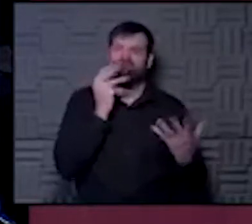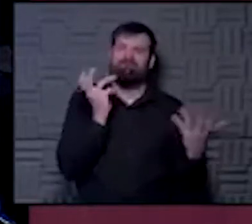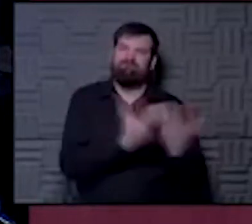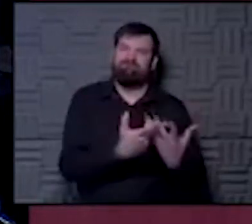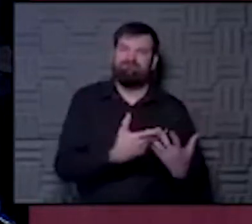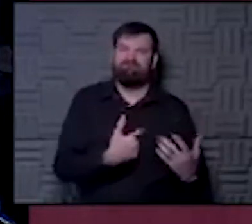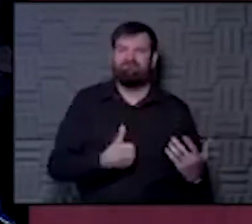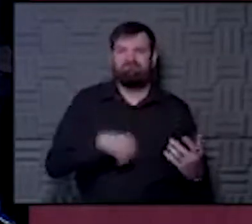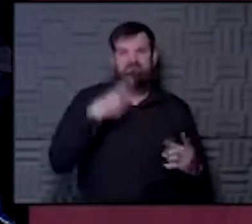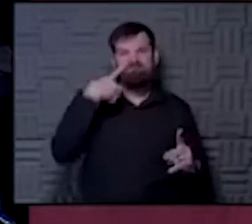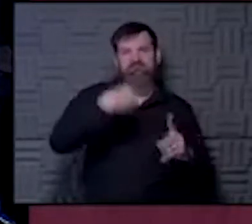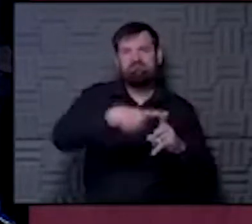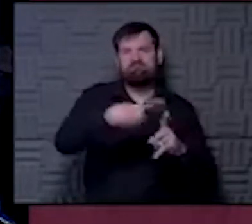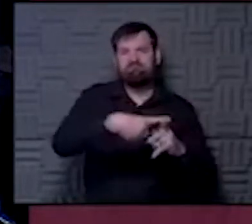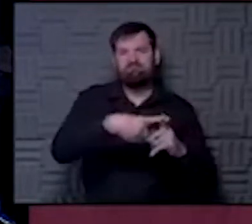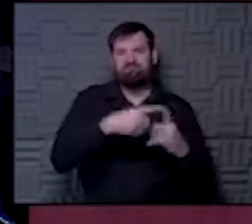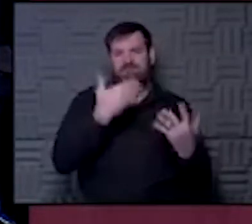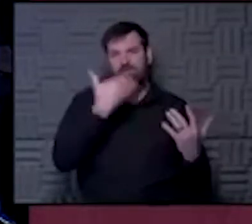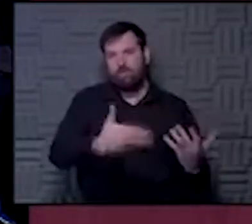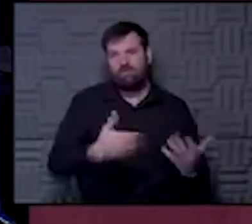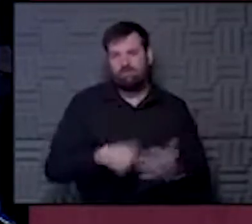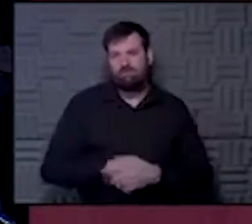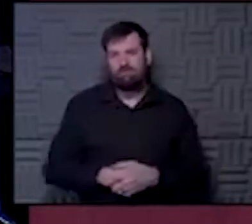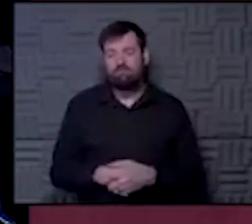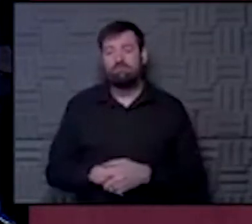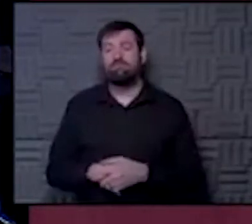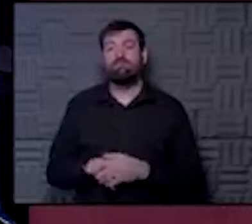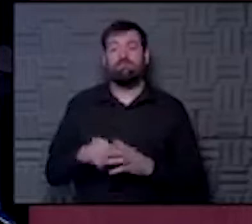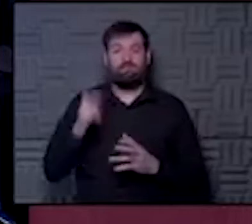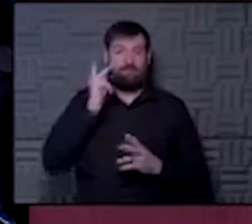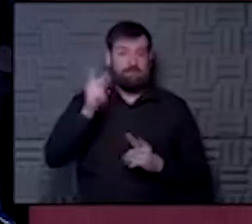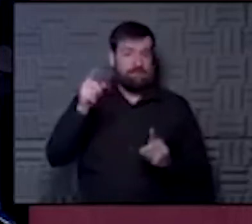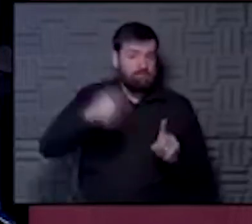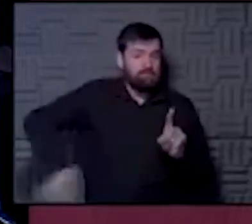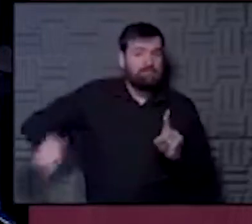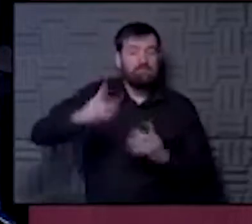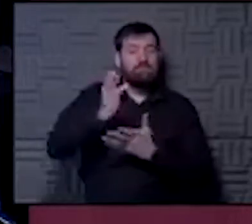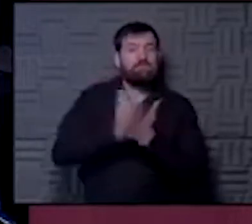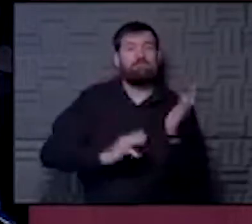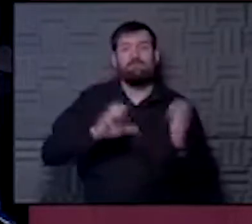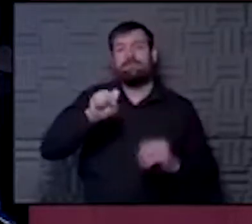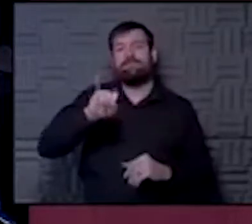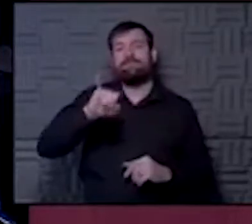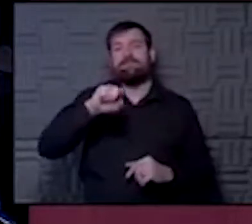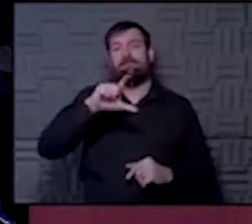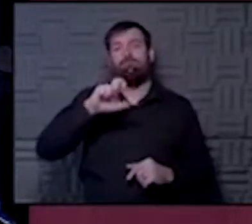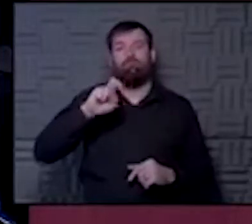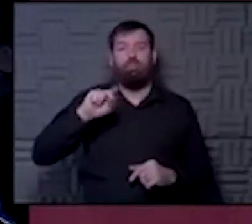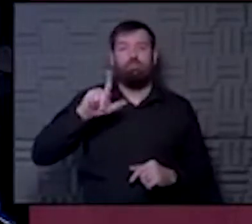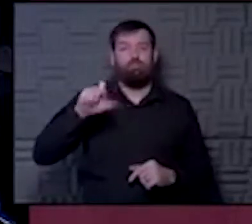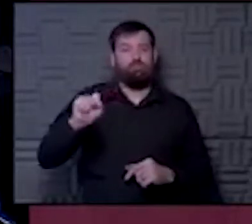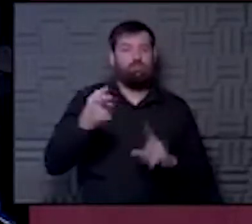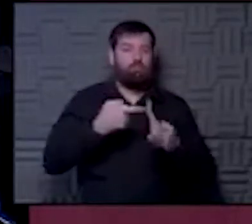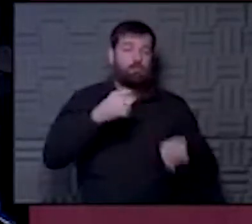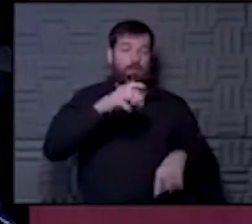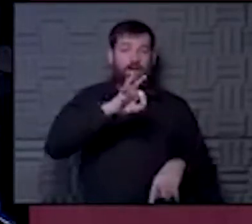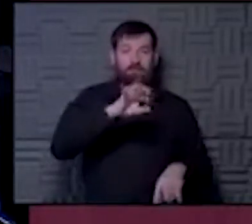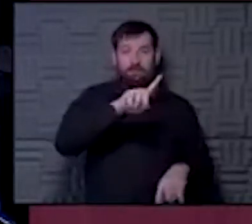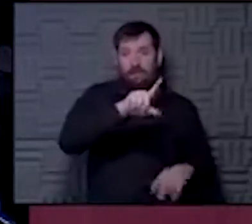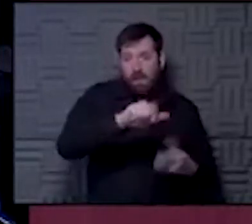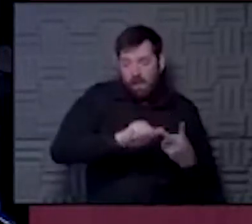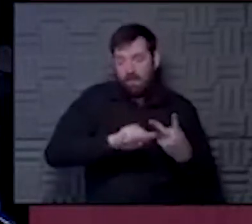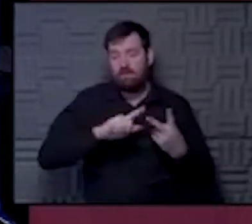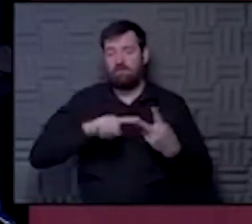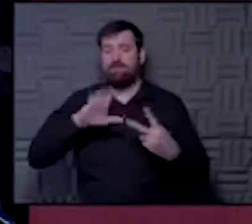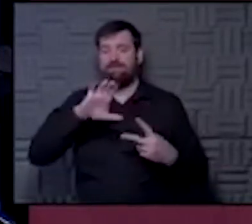And I believe that in part because of what we're seeing around some of the signals from the vaccine and from the companies and from the FDA and from the